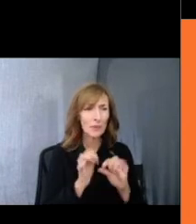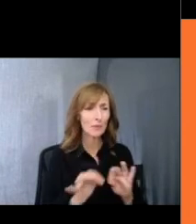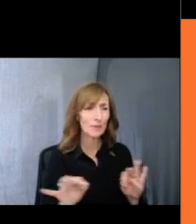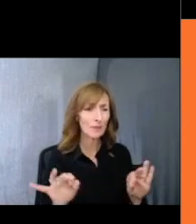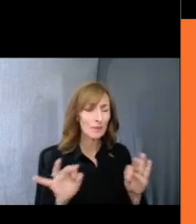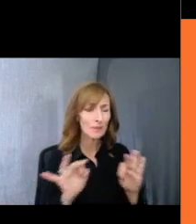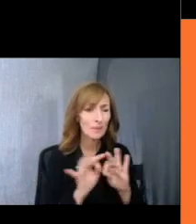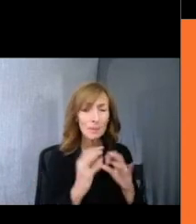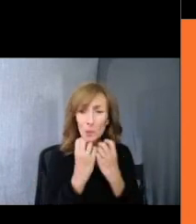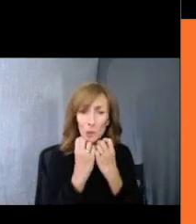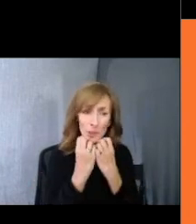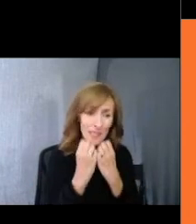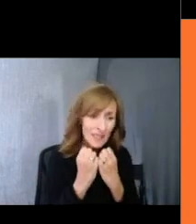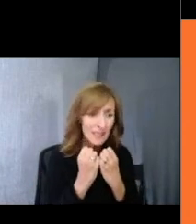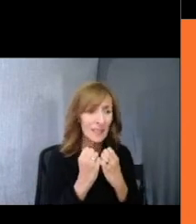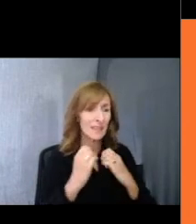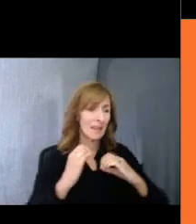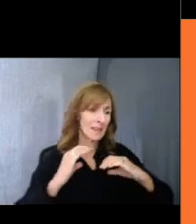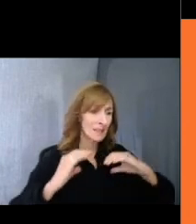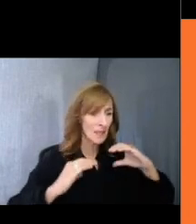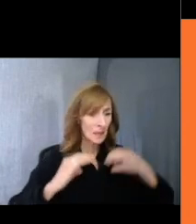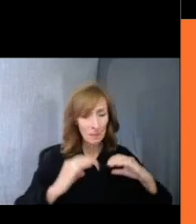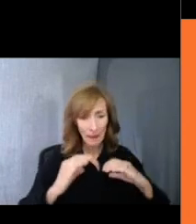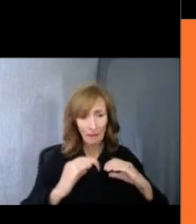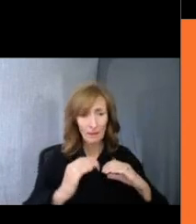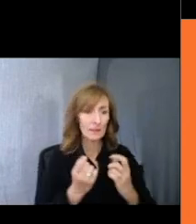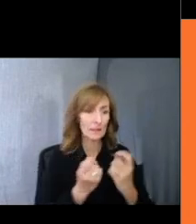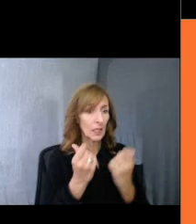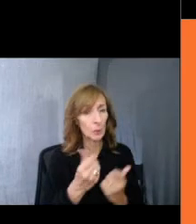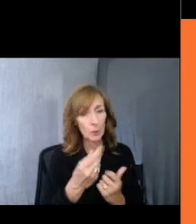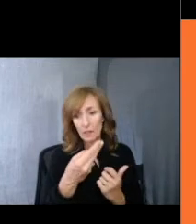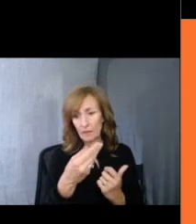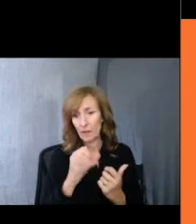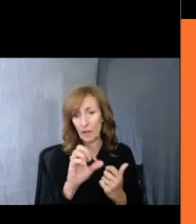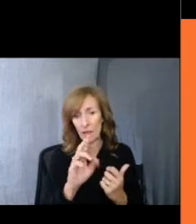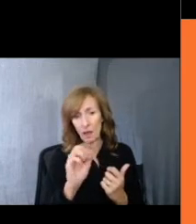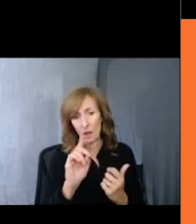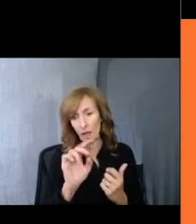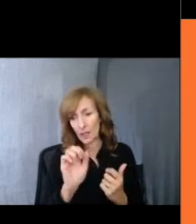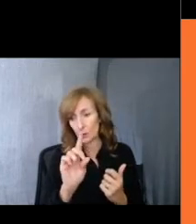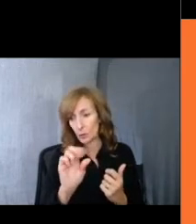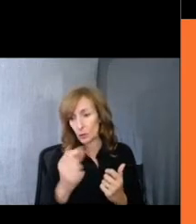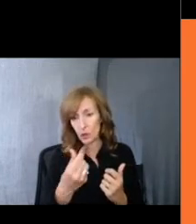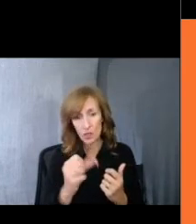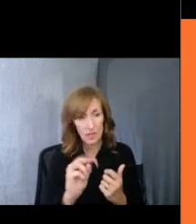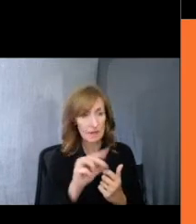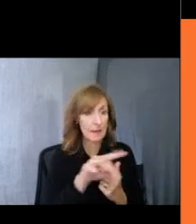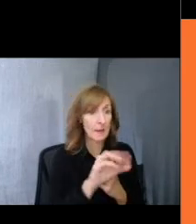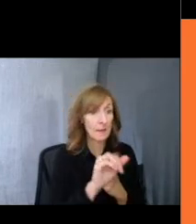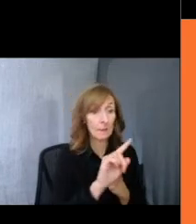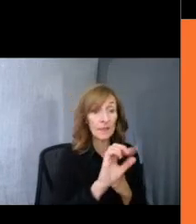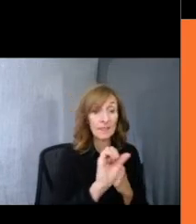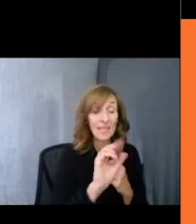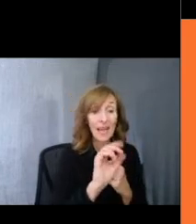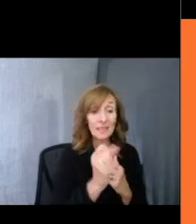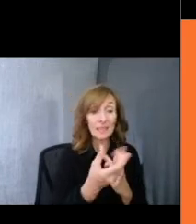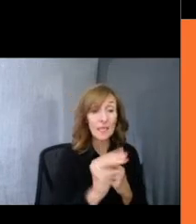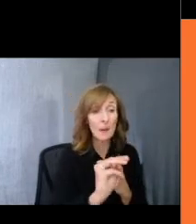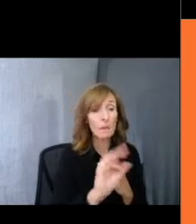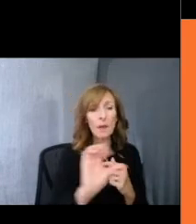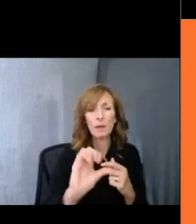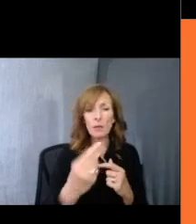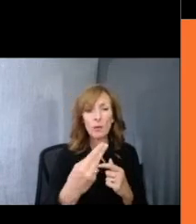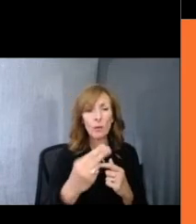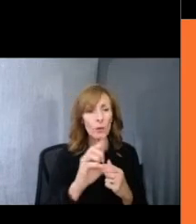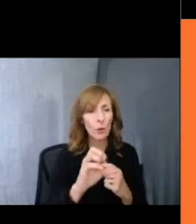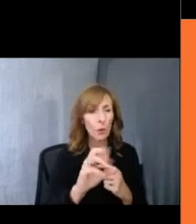hydrogen and potassium and chloride and some of the electrolytes that we think of. And those are, again, important